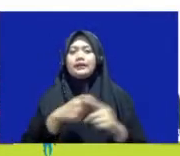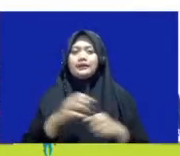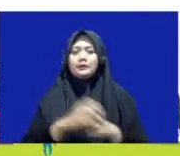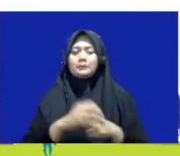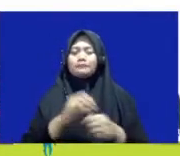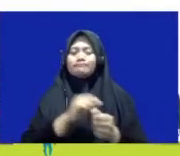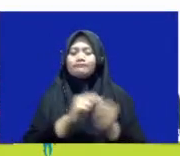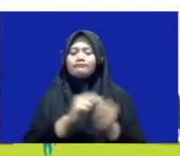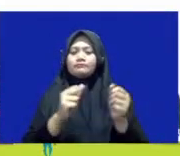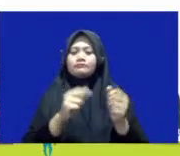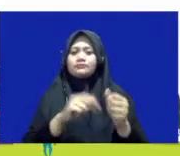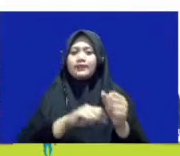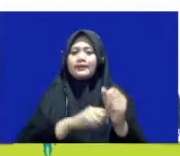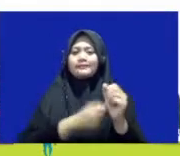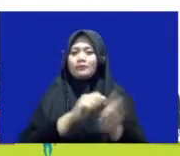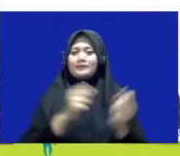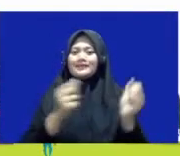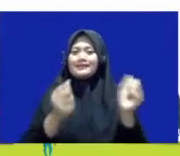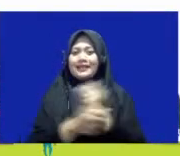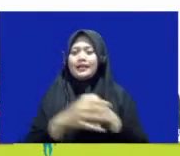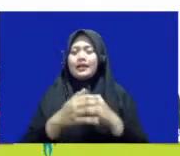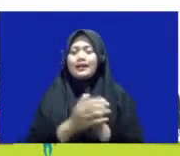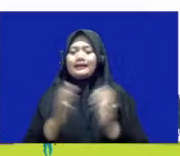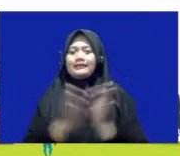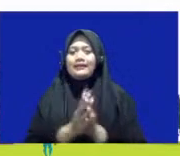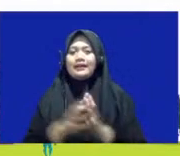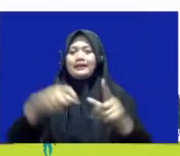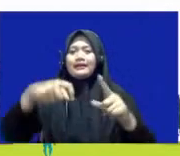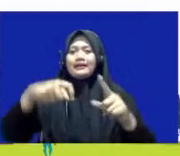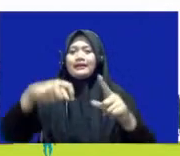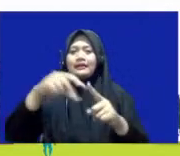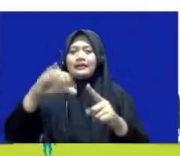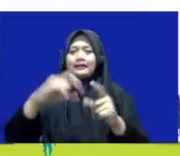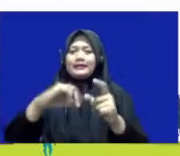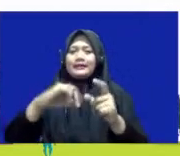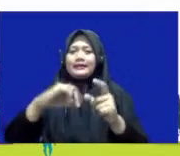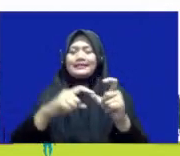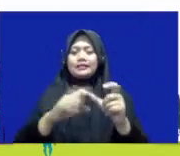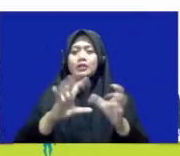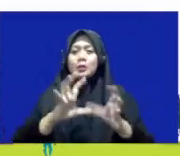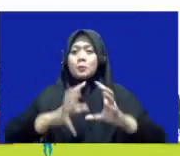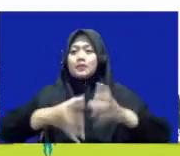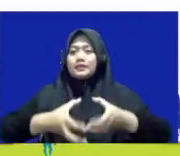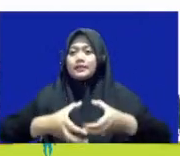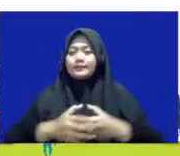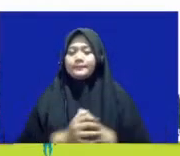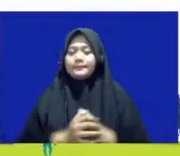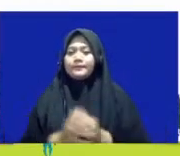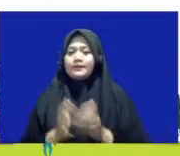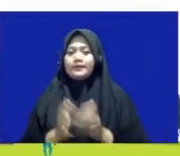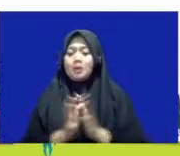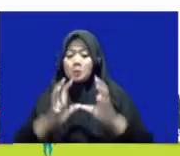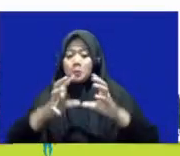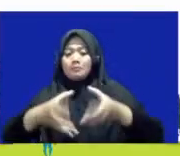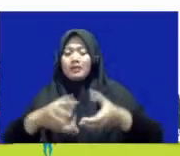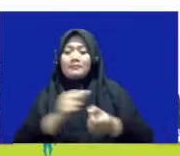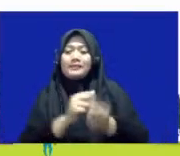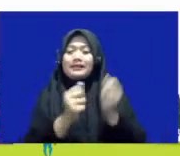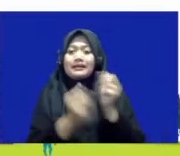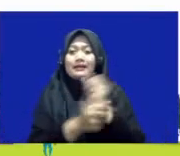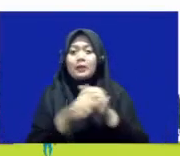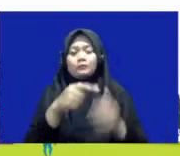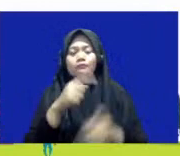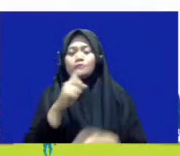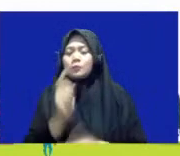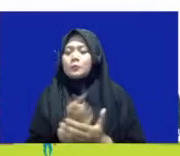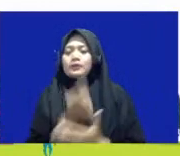Globally, disasters are amongst the main drivers of hunger and malnutrition. The Asia and the